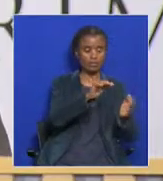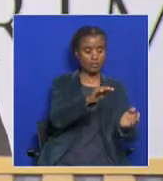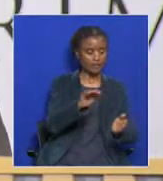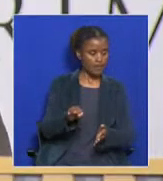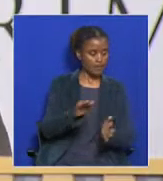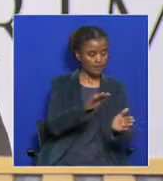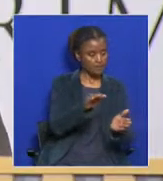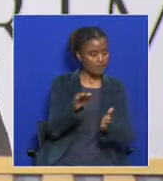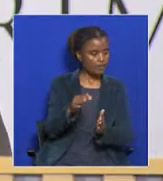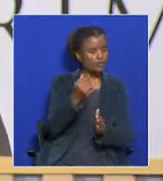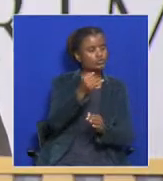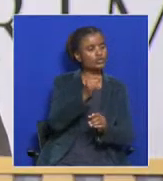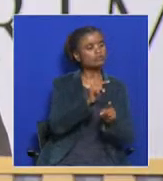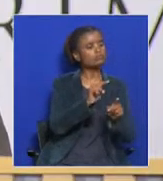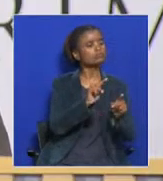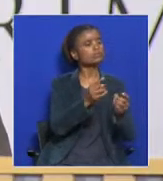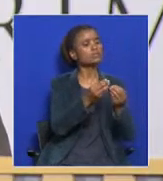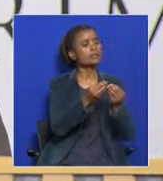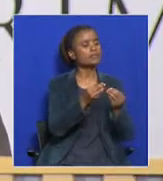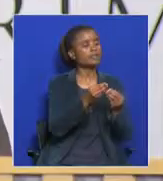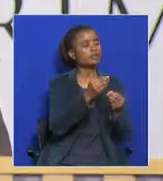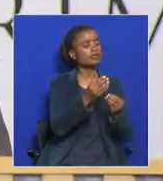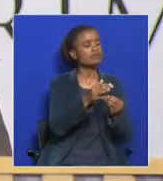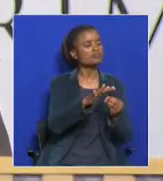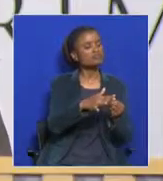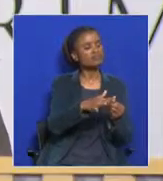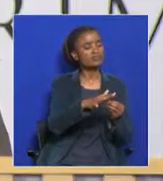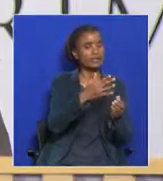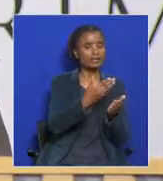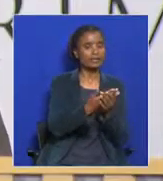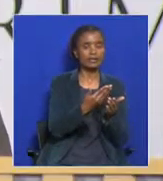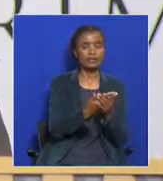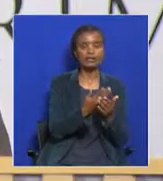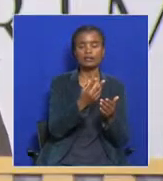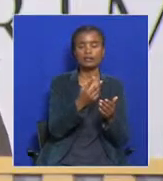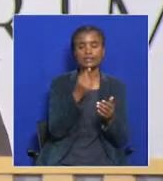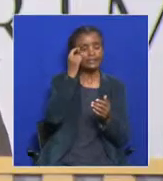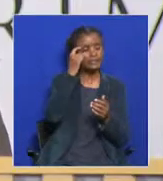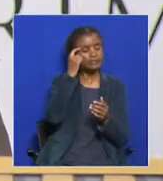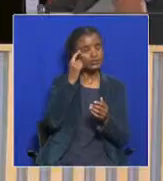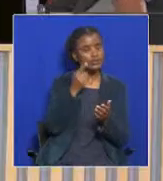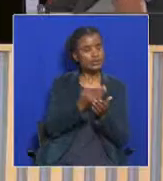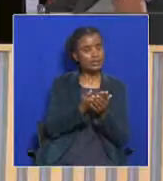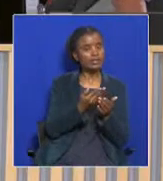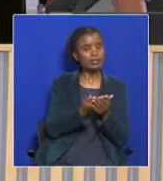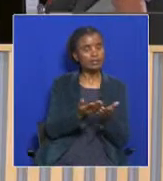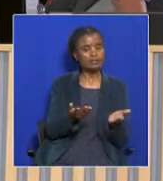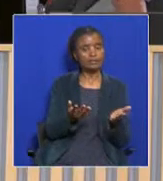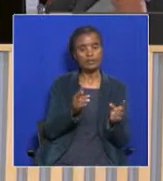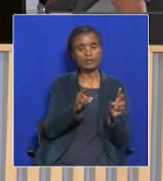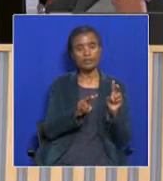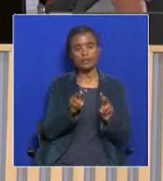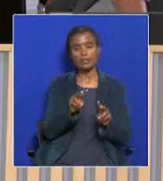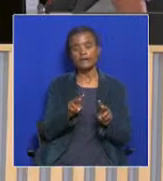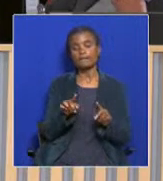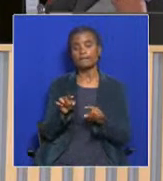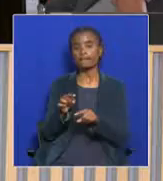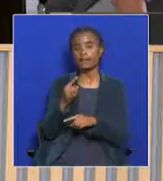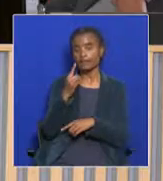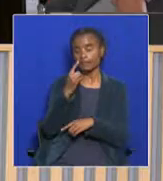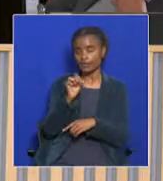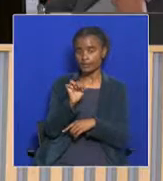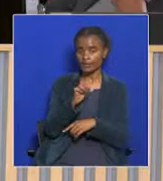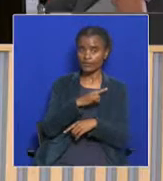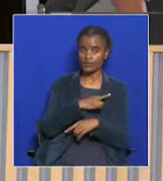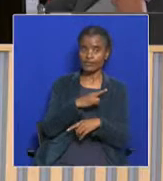list corresponds. I don't know what would lead you to believe that it's a semblance. I've invited you to give us a statement